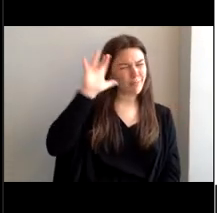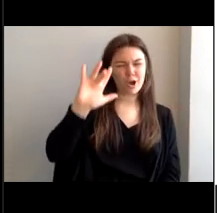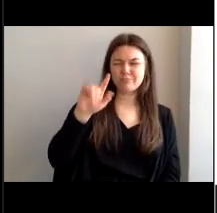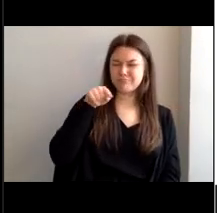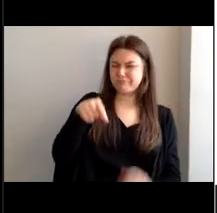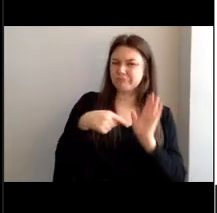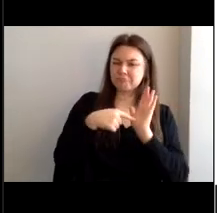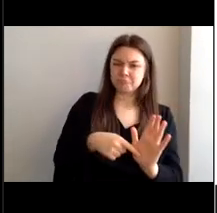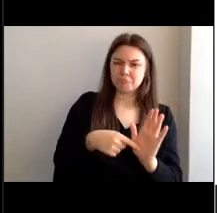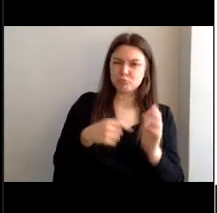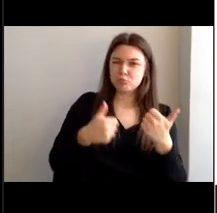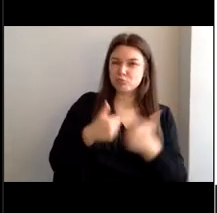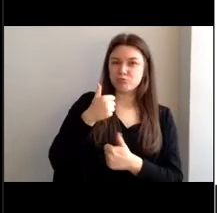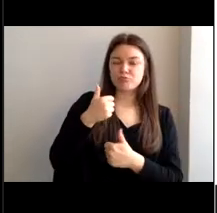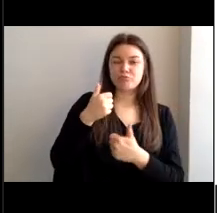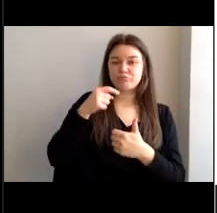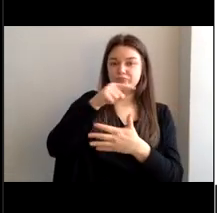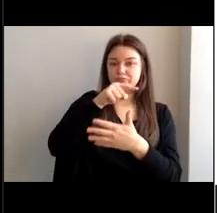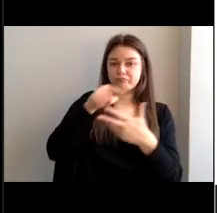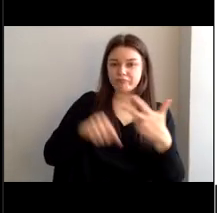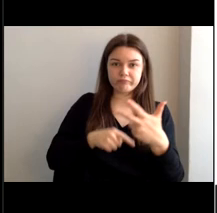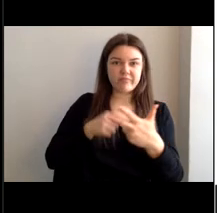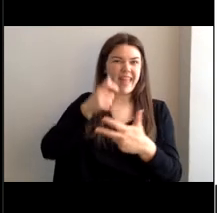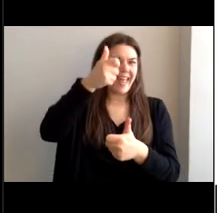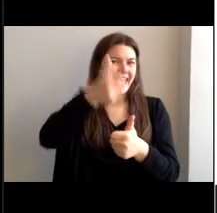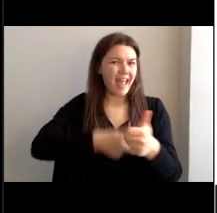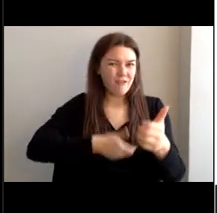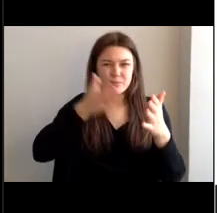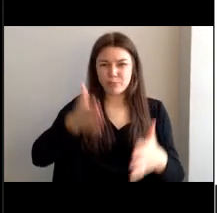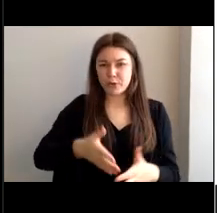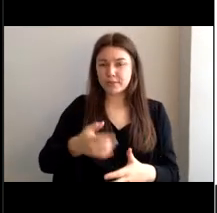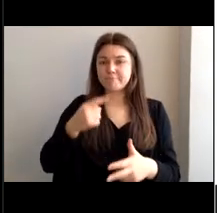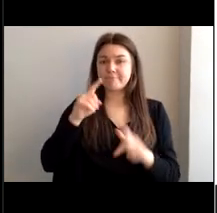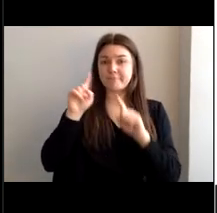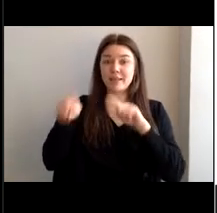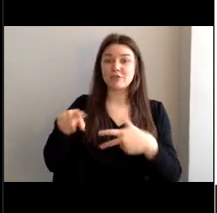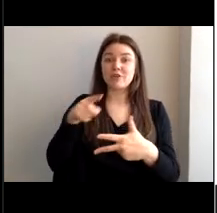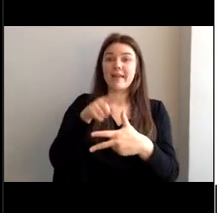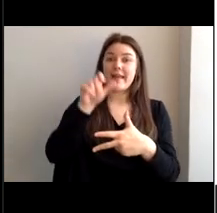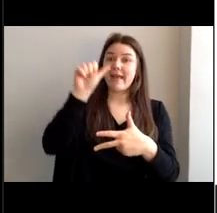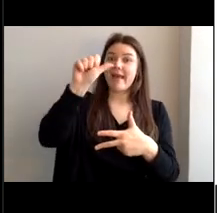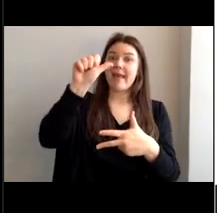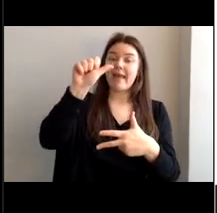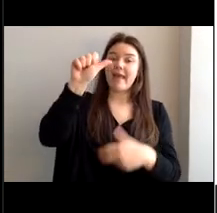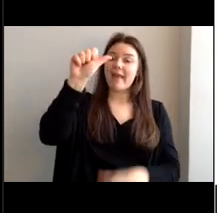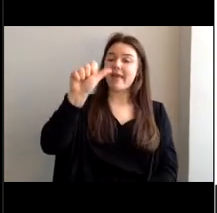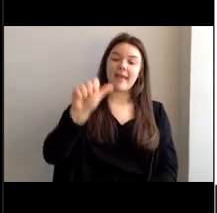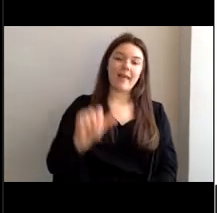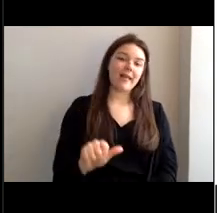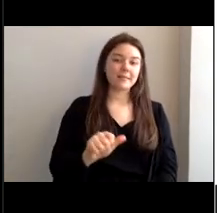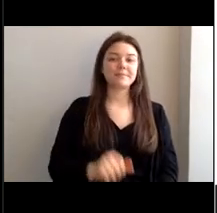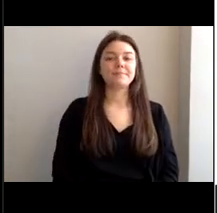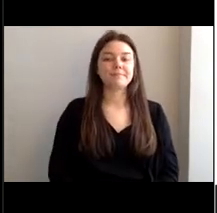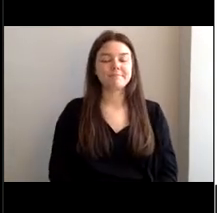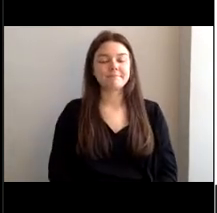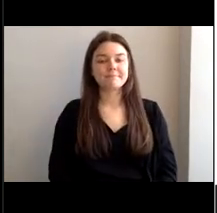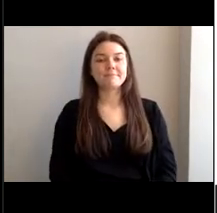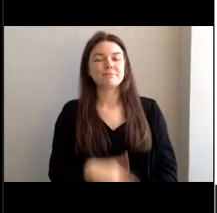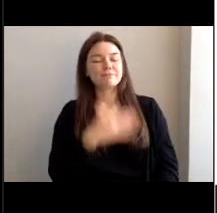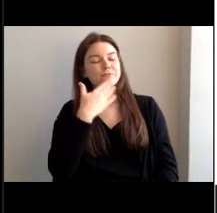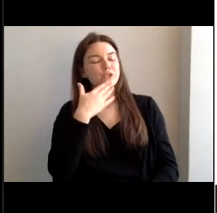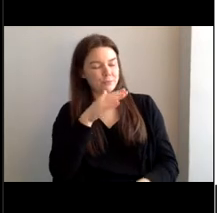savvy they are because overwhelmingly every single person is saying watermelon, hey! Good work, you guys.